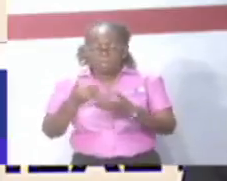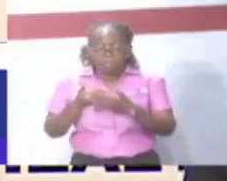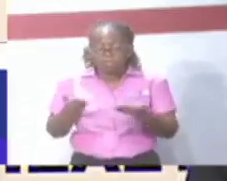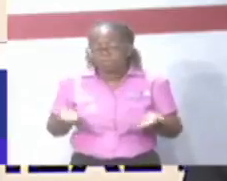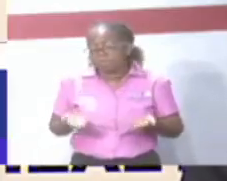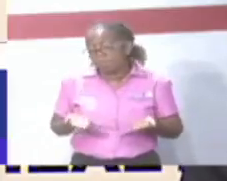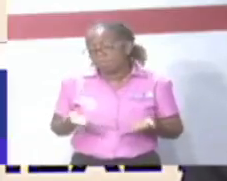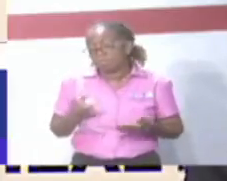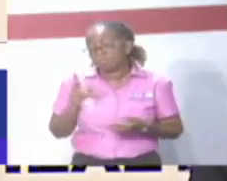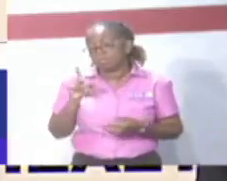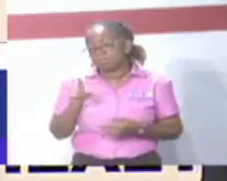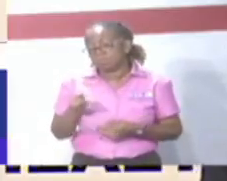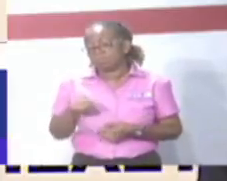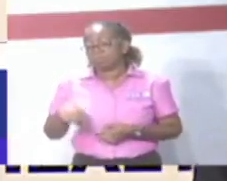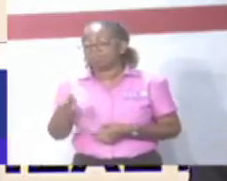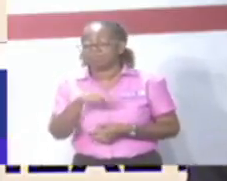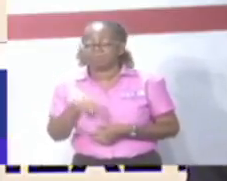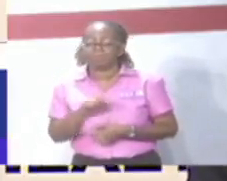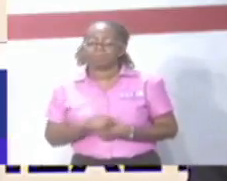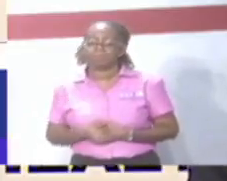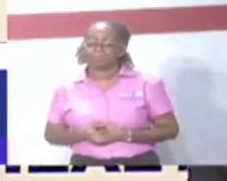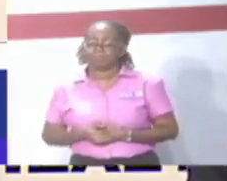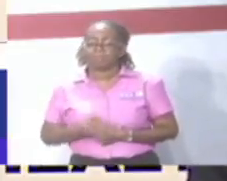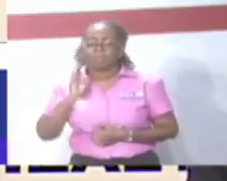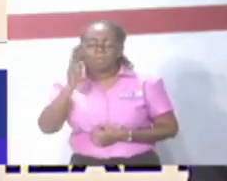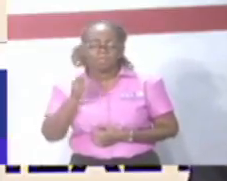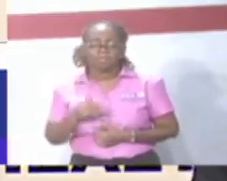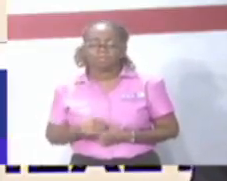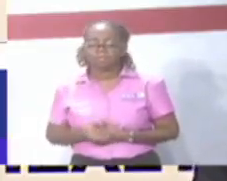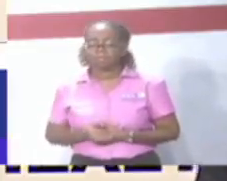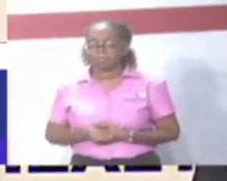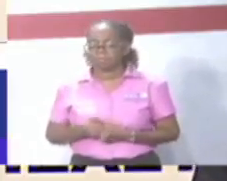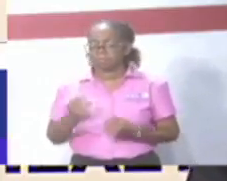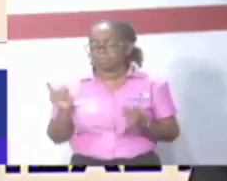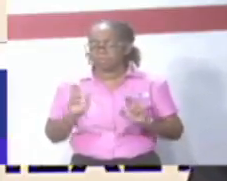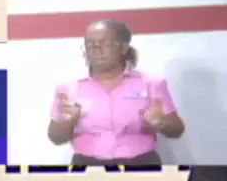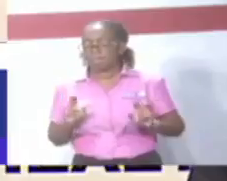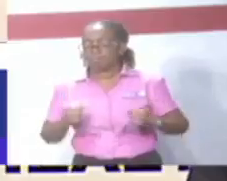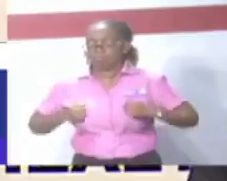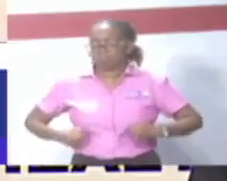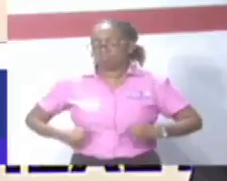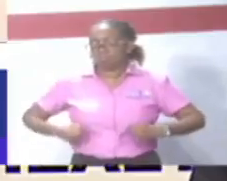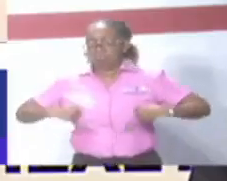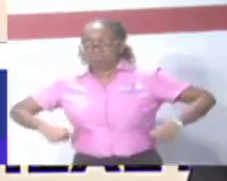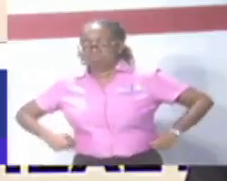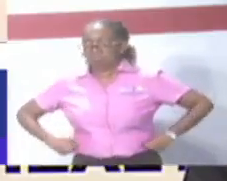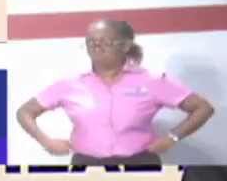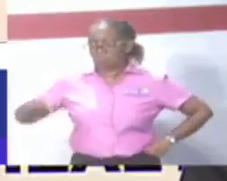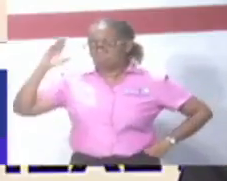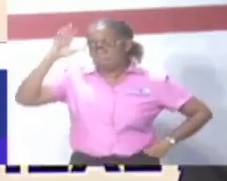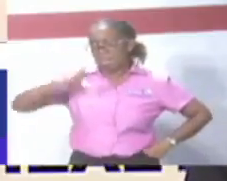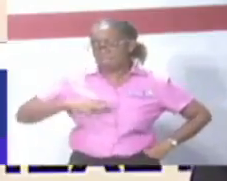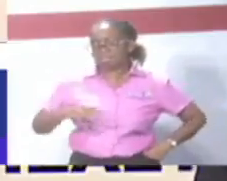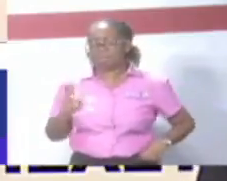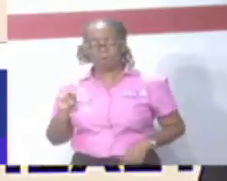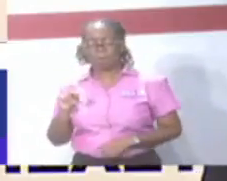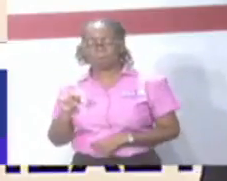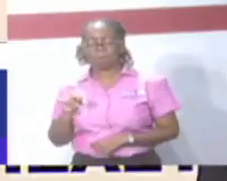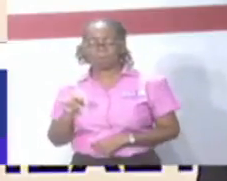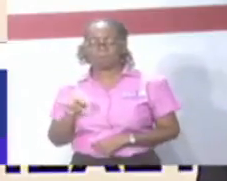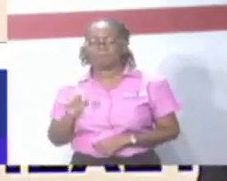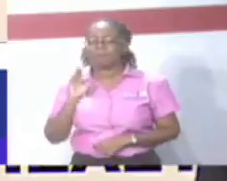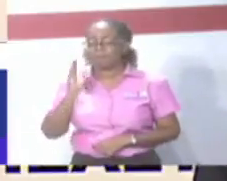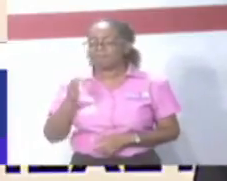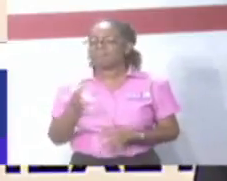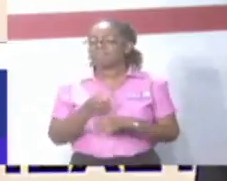Thing is, are you going to face it on your own and say, I am man enough or woman enough, I could face it, I could handle it? Or are you going to face it with a vaccine on